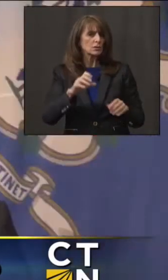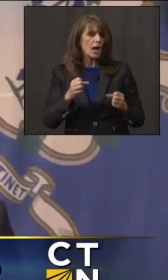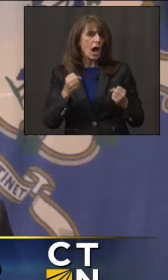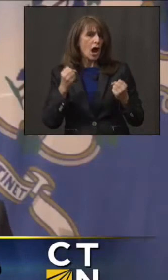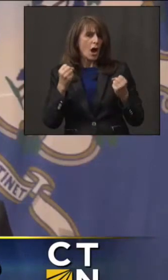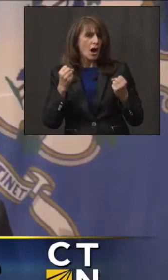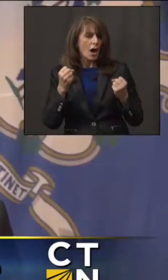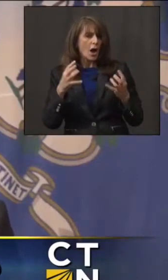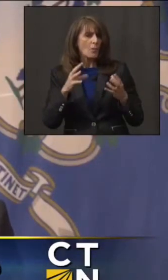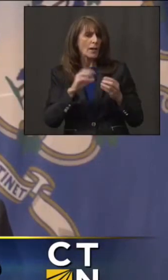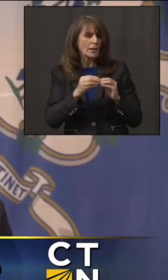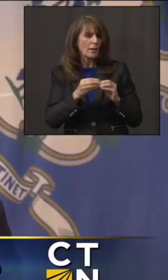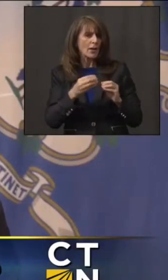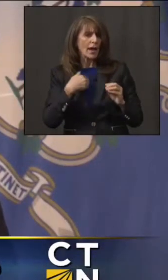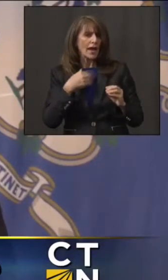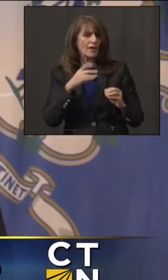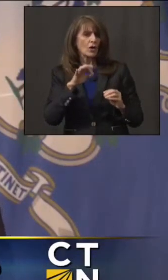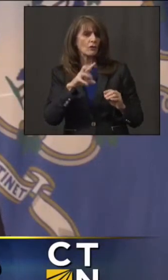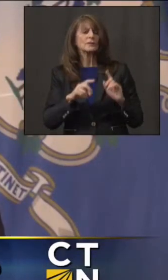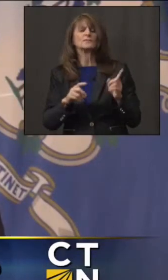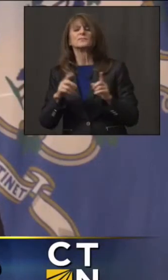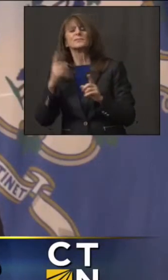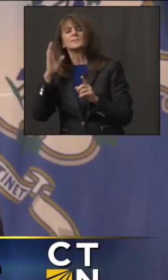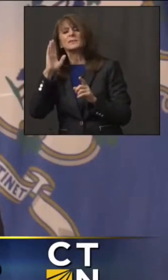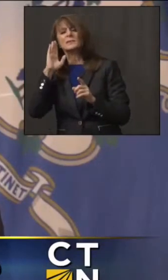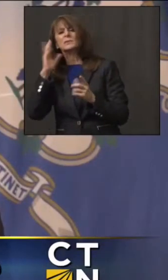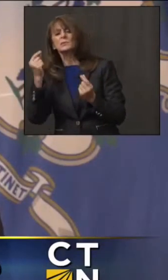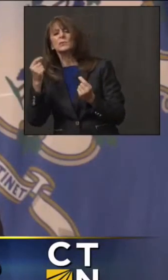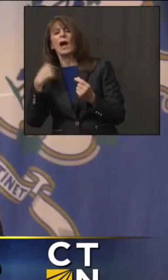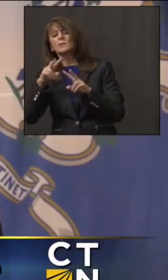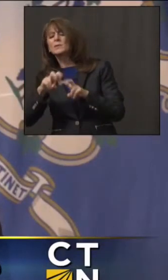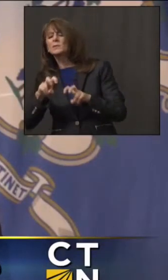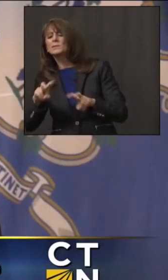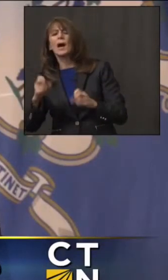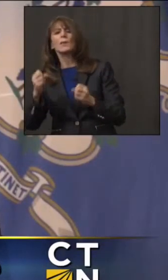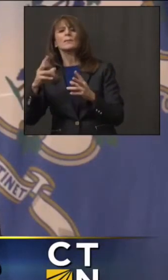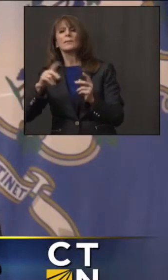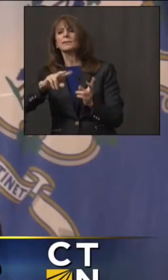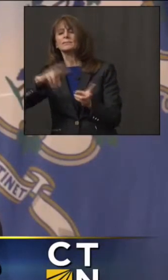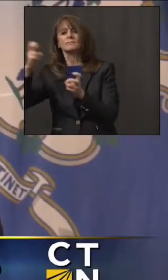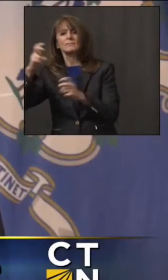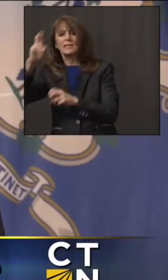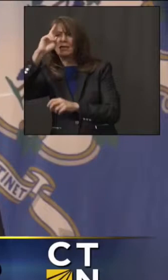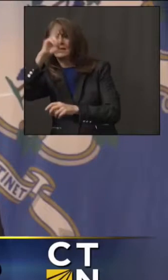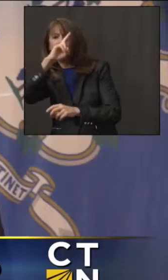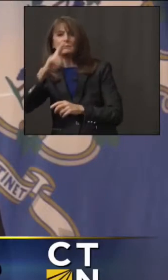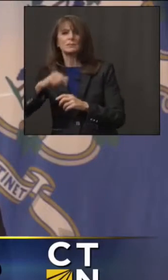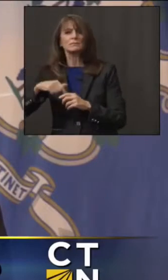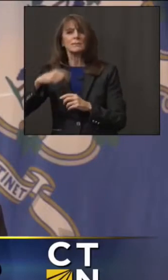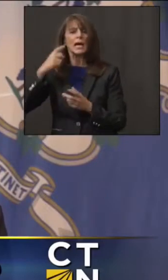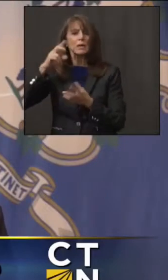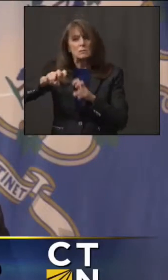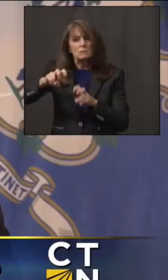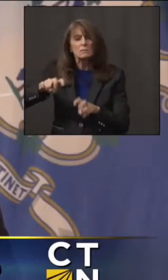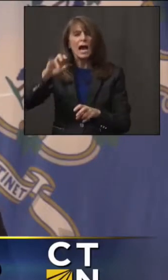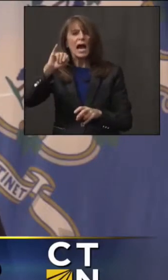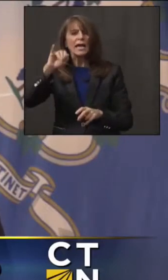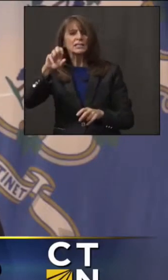I think I would look at hospitalizations. I'd look at capacity. I'd see if our ICUs and hospital beds and nurses